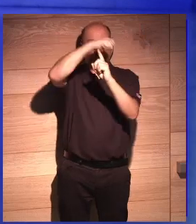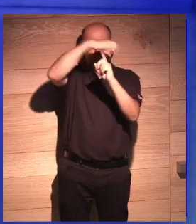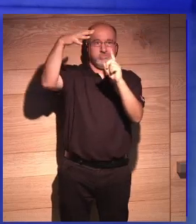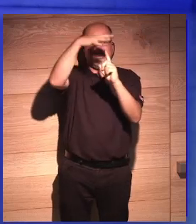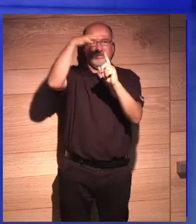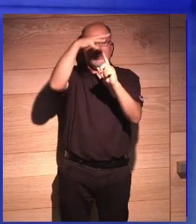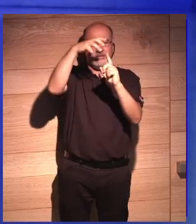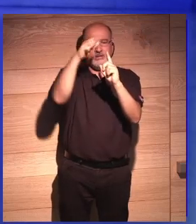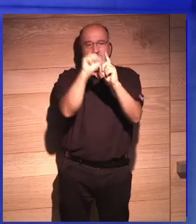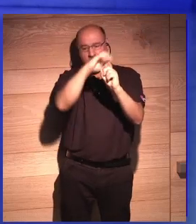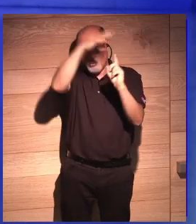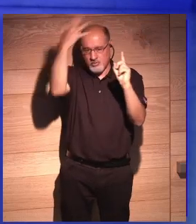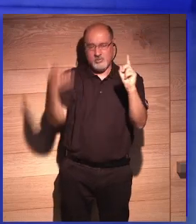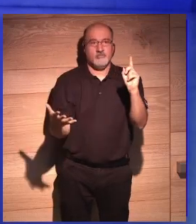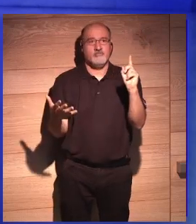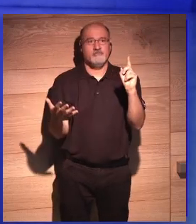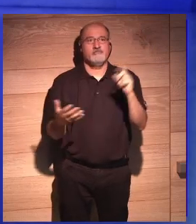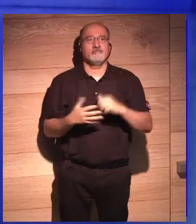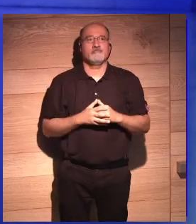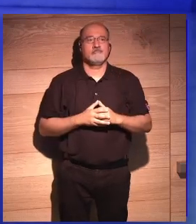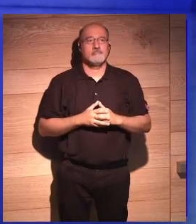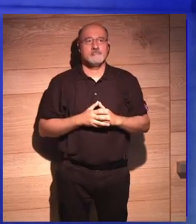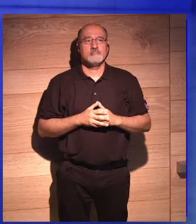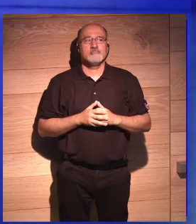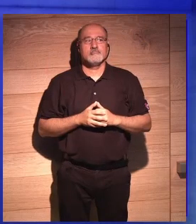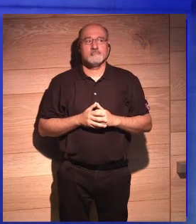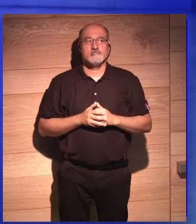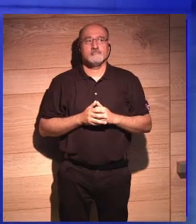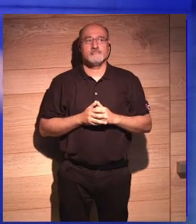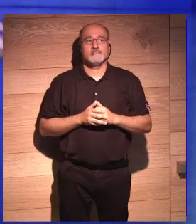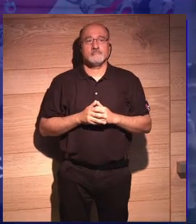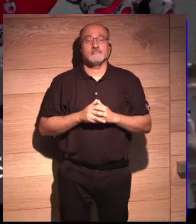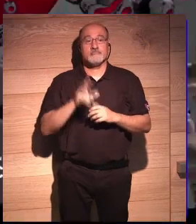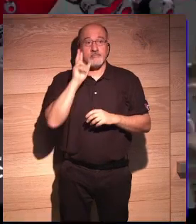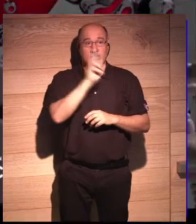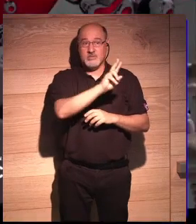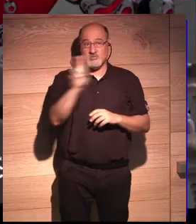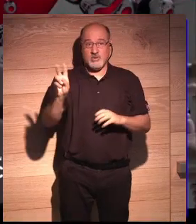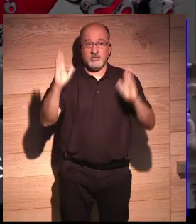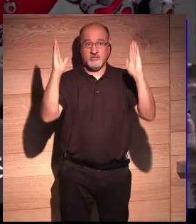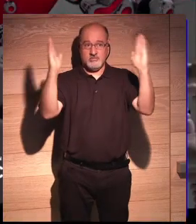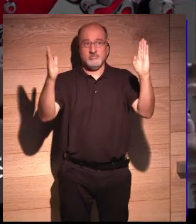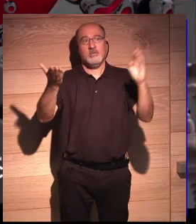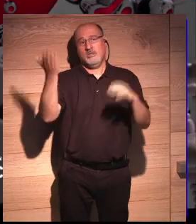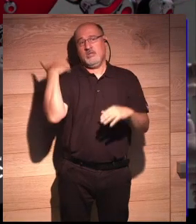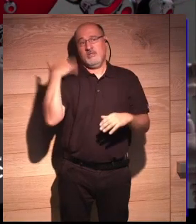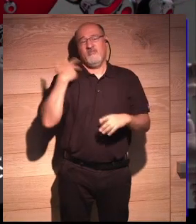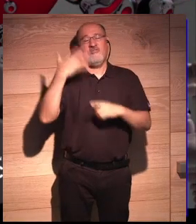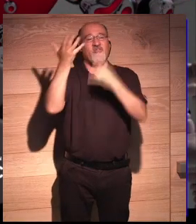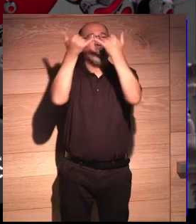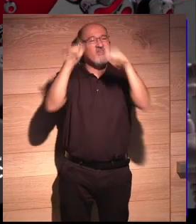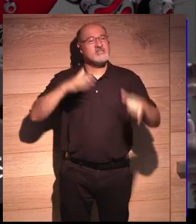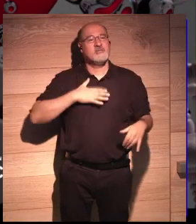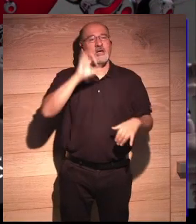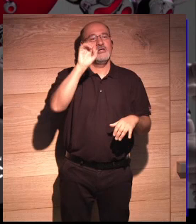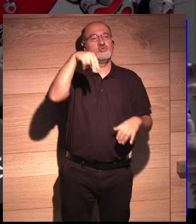been displayed at film festivals. So Sundance and South by Southwest and Tribeca are